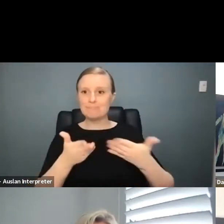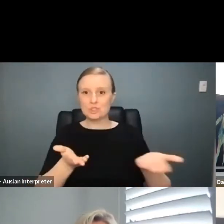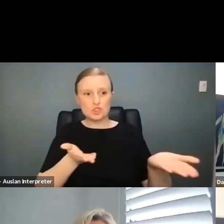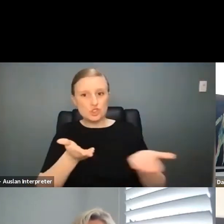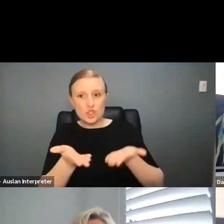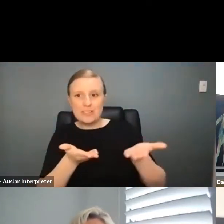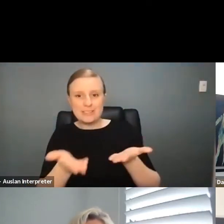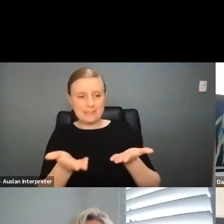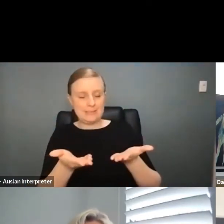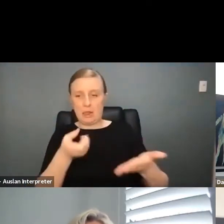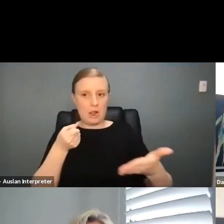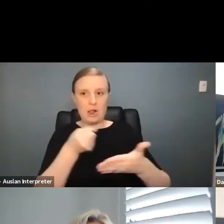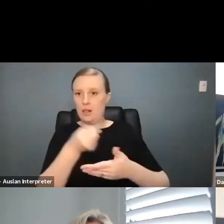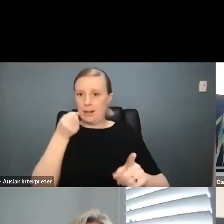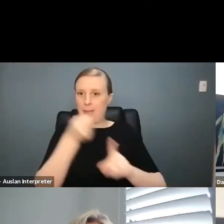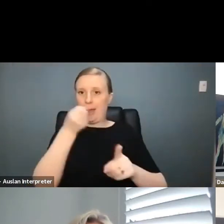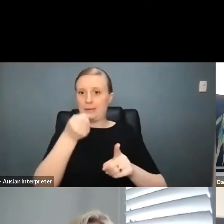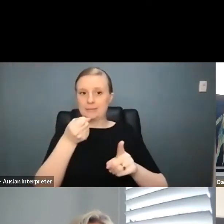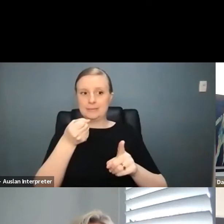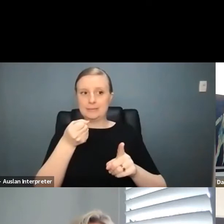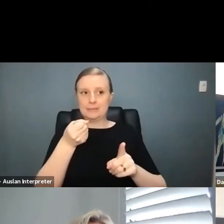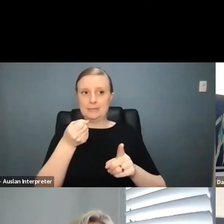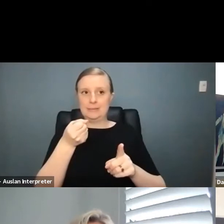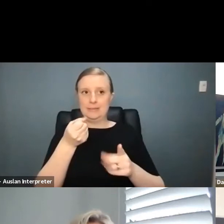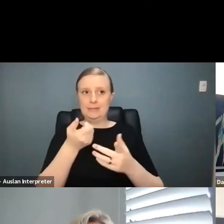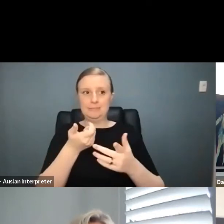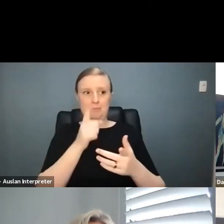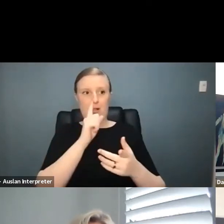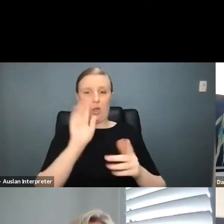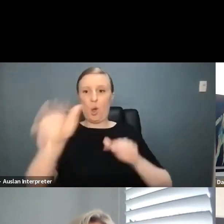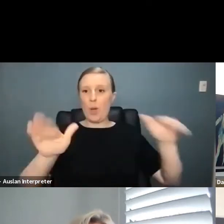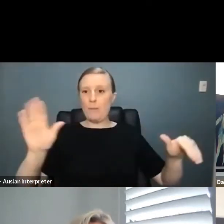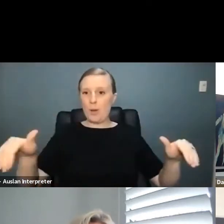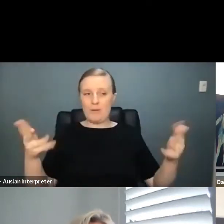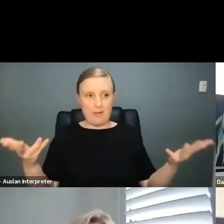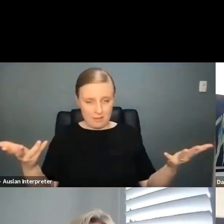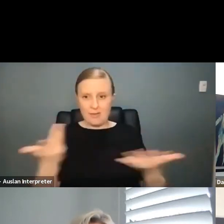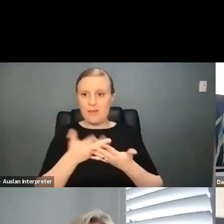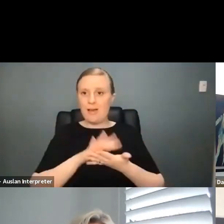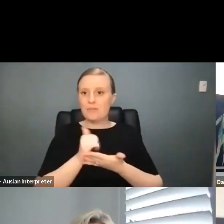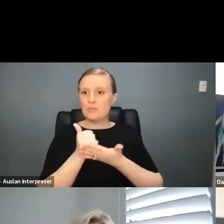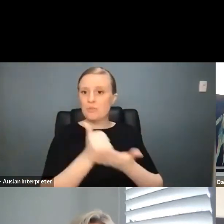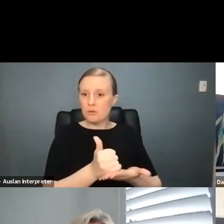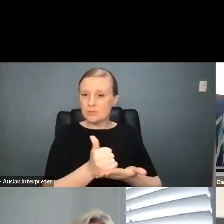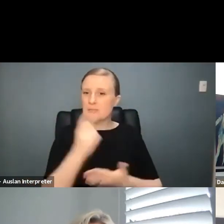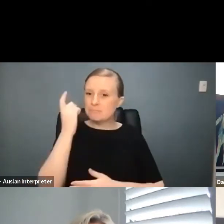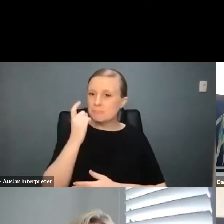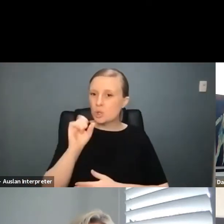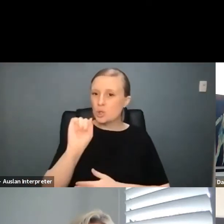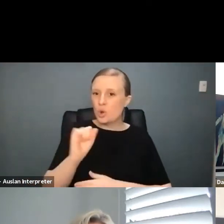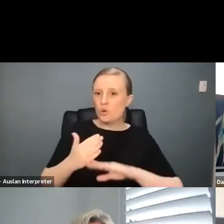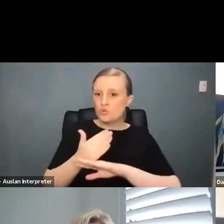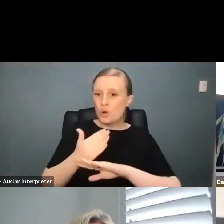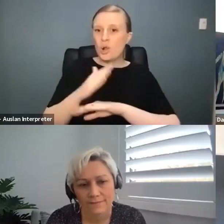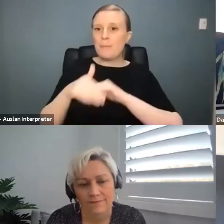curious from your point of view in your role of consultation for clinical advice to the non-gov sector, and your advisor and